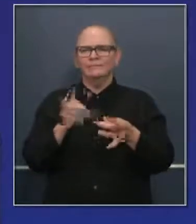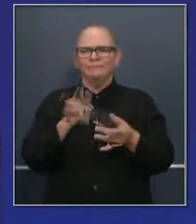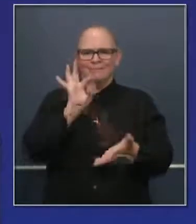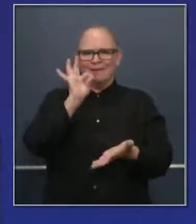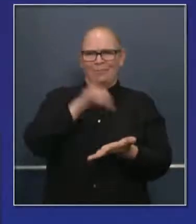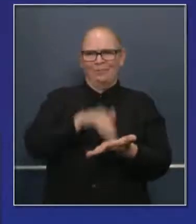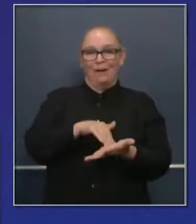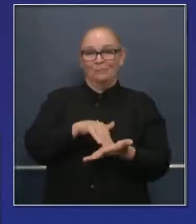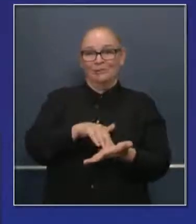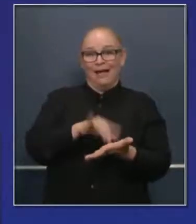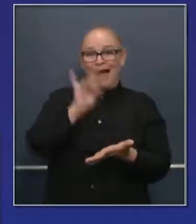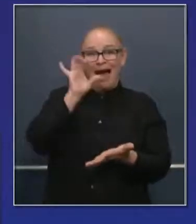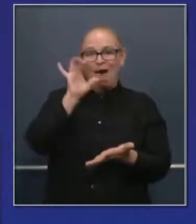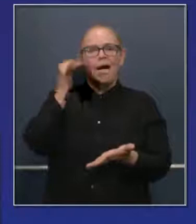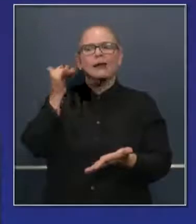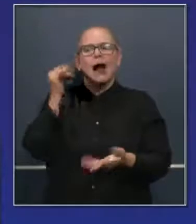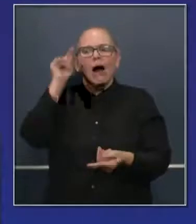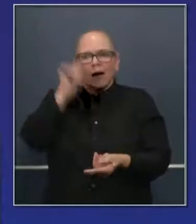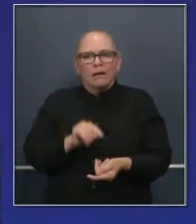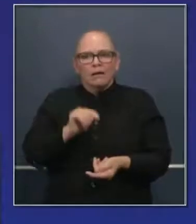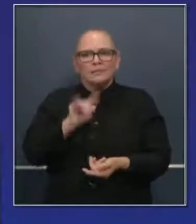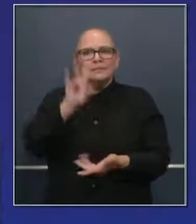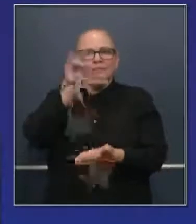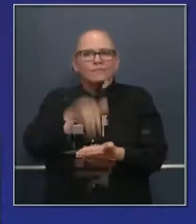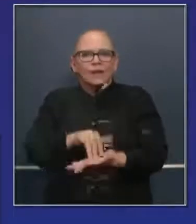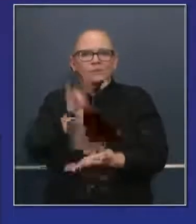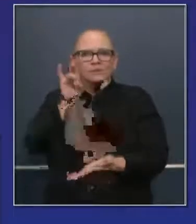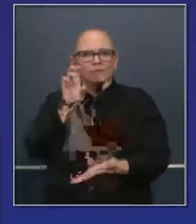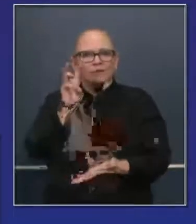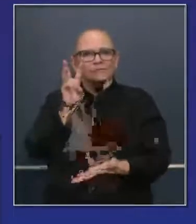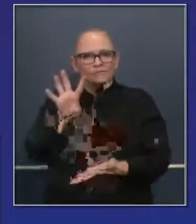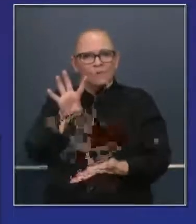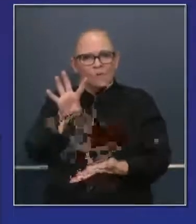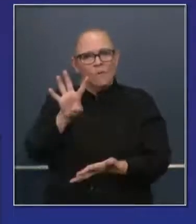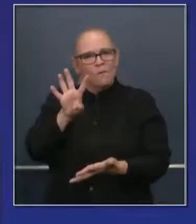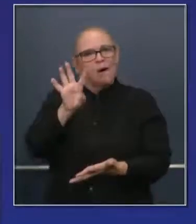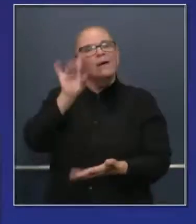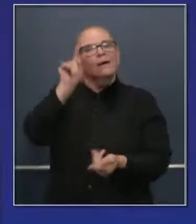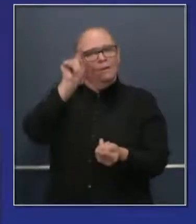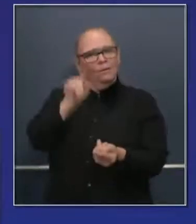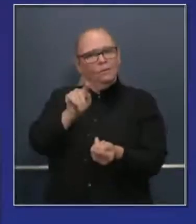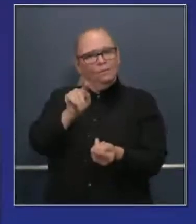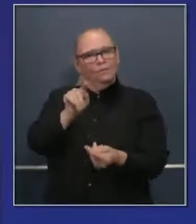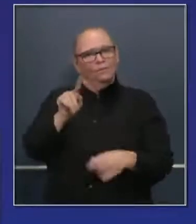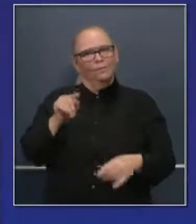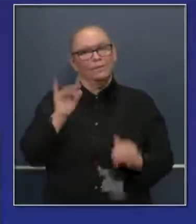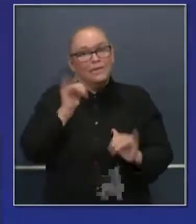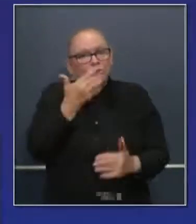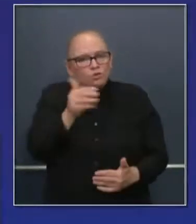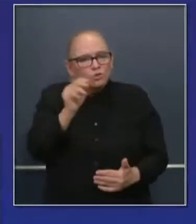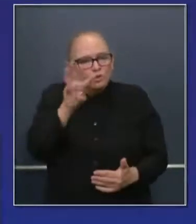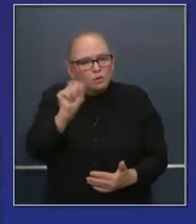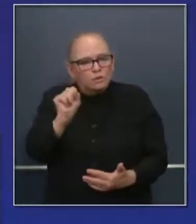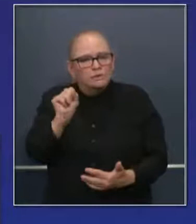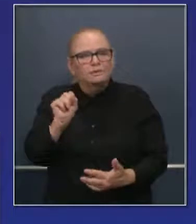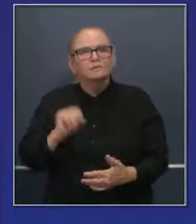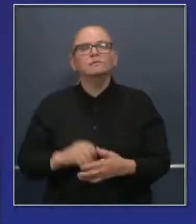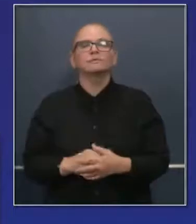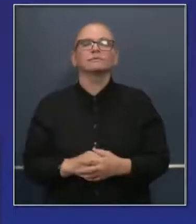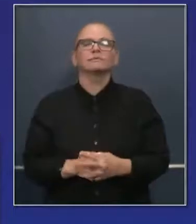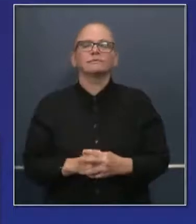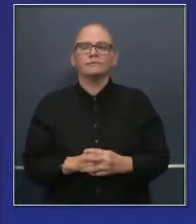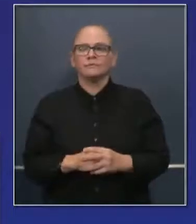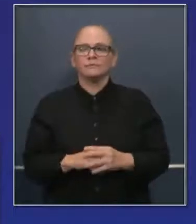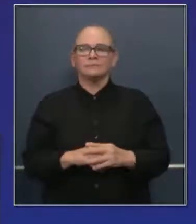cases, 9,859 to be exact. So from 9,859 cases, 7-day average from a